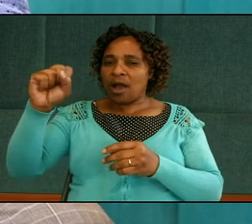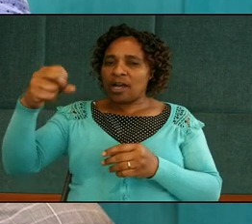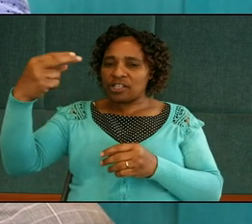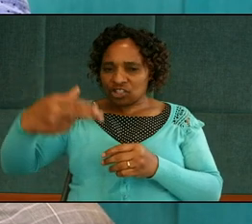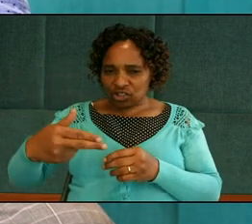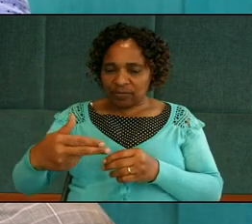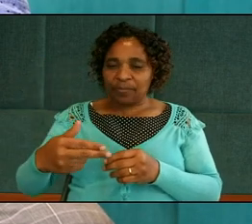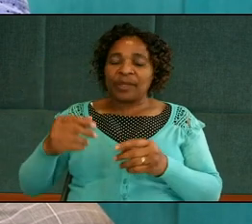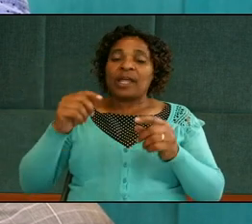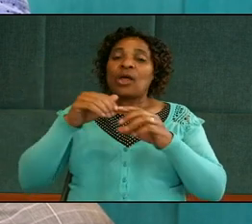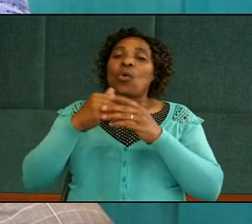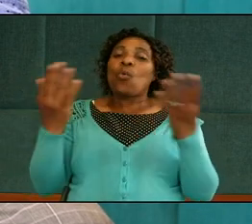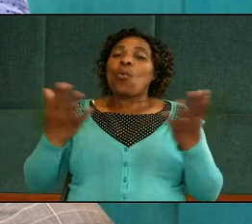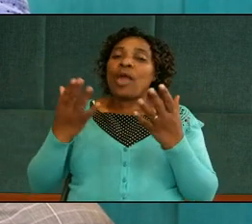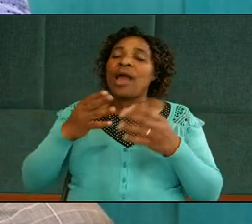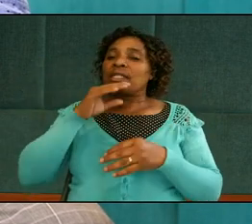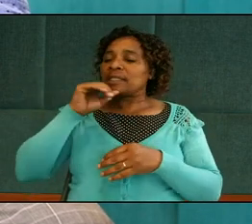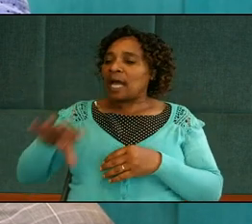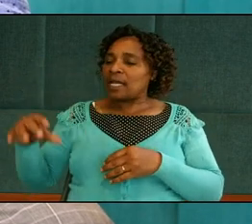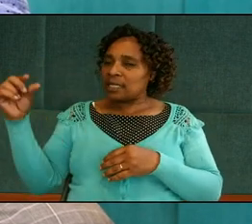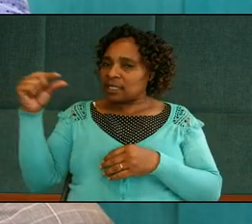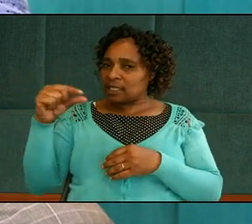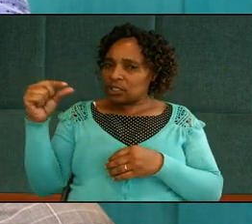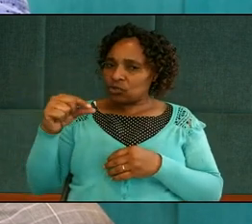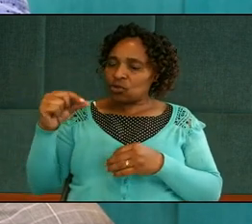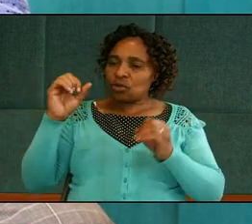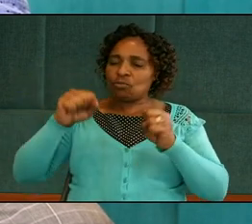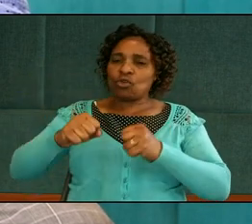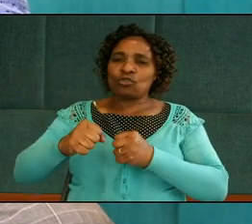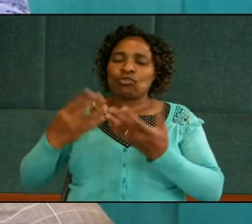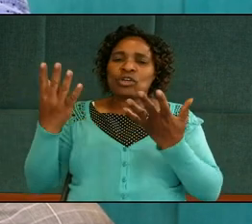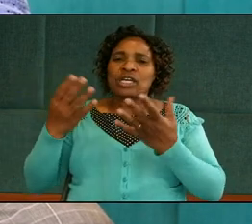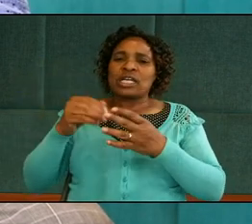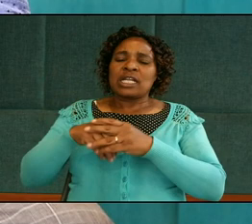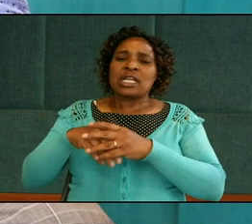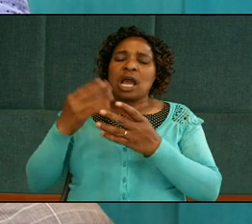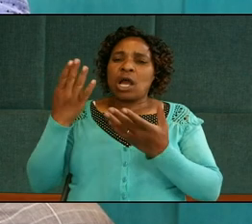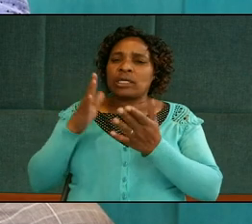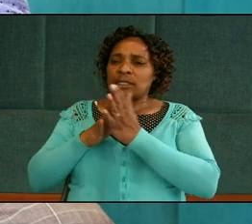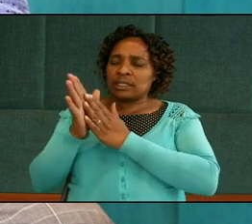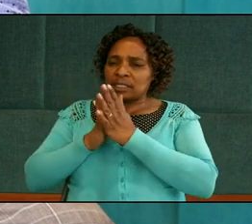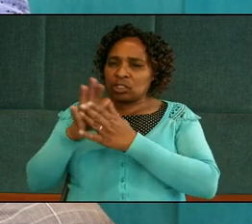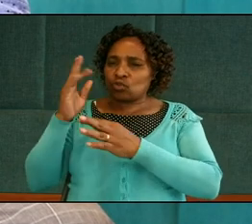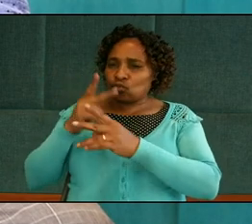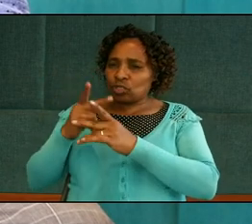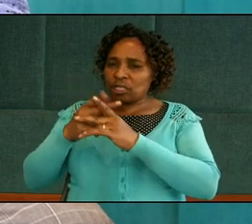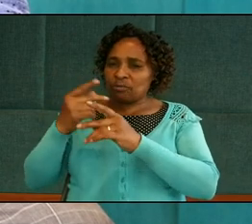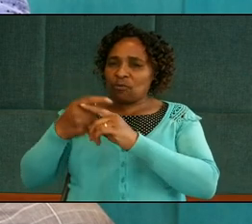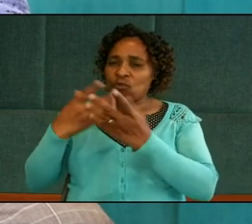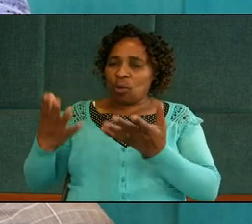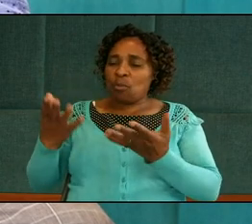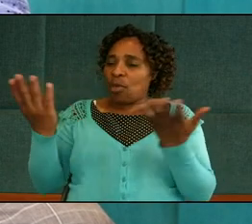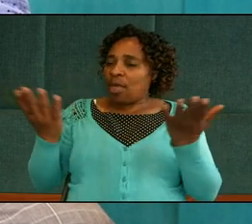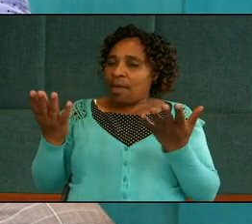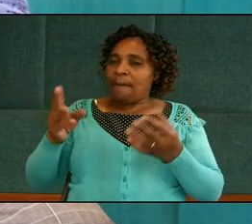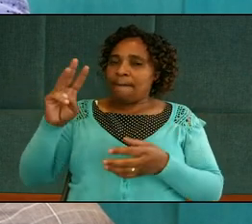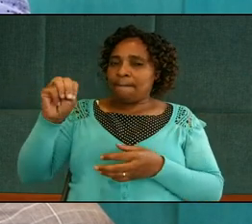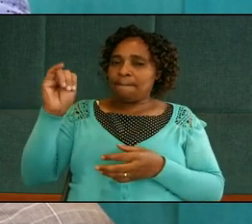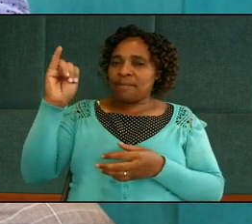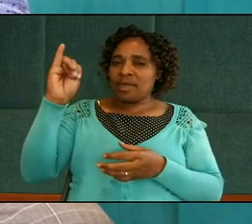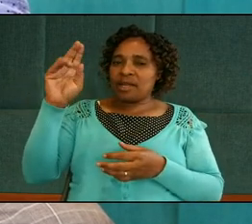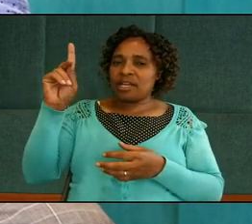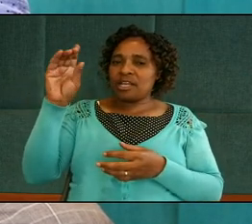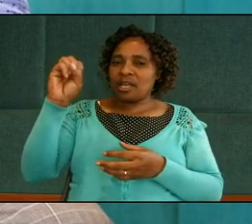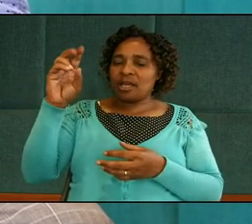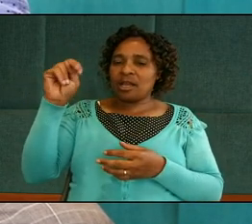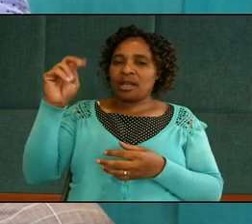Abiezrite, where his son Gideon was threshing wheat in a winepress to keep it from the Midianites. When the angel